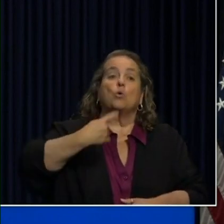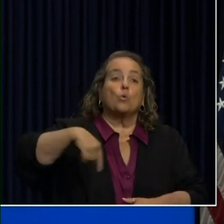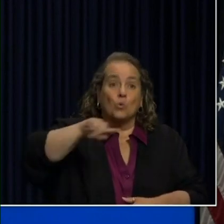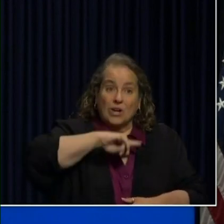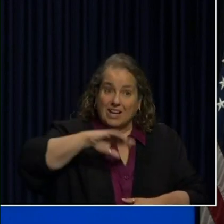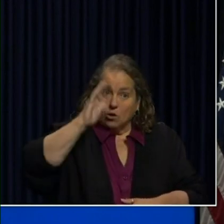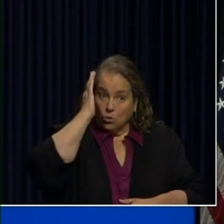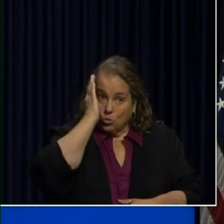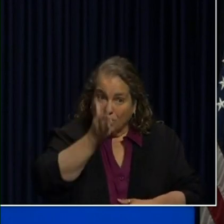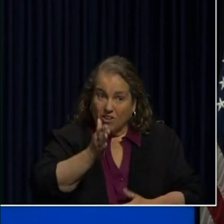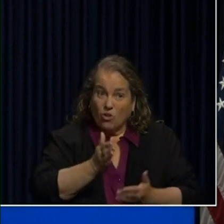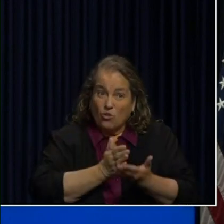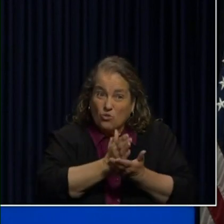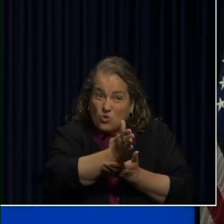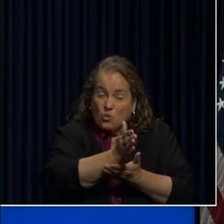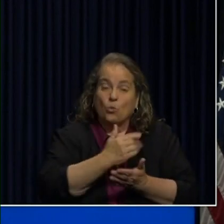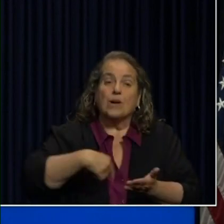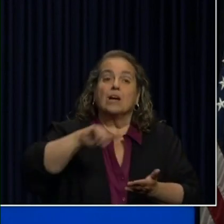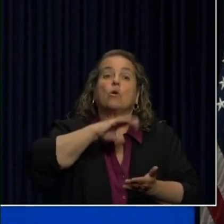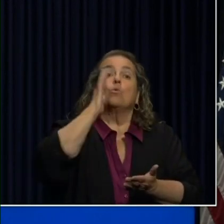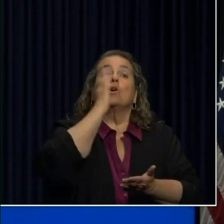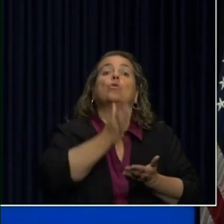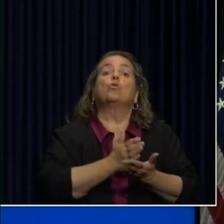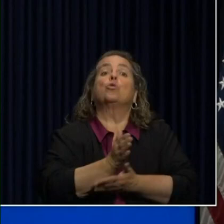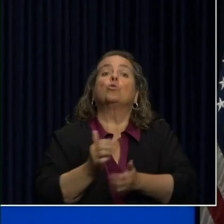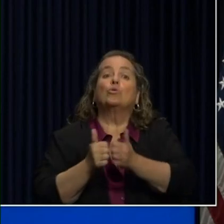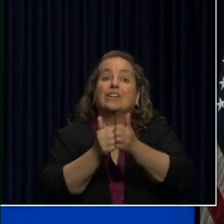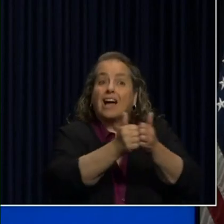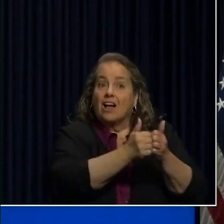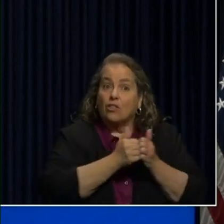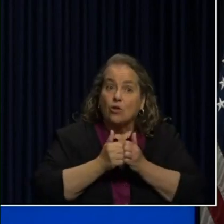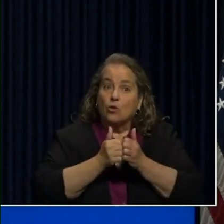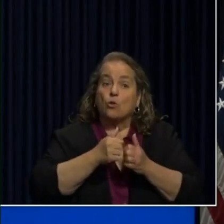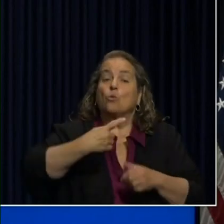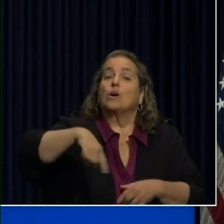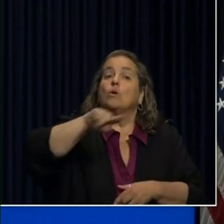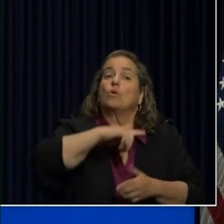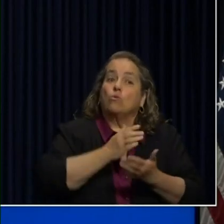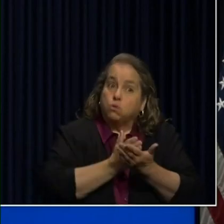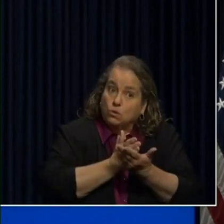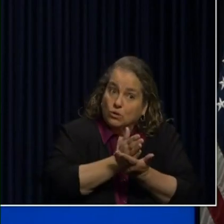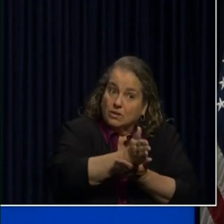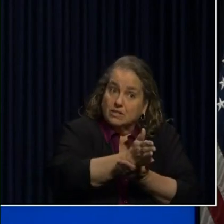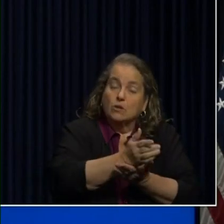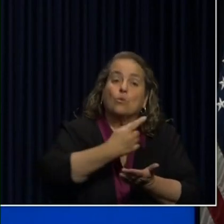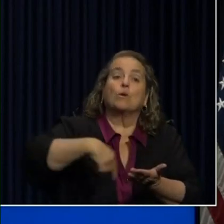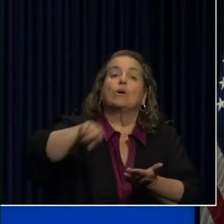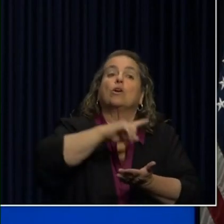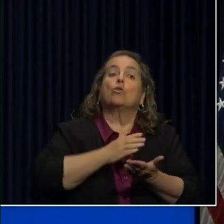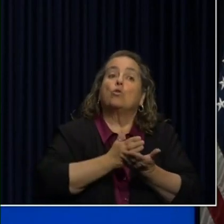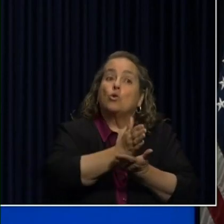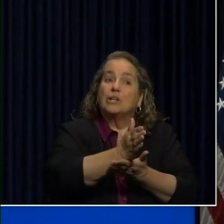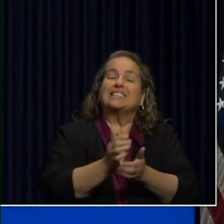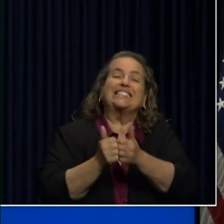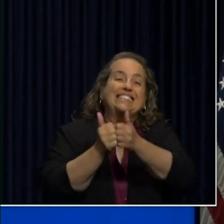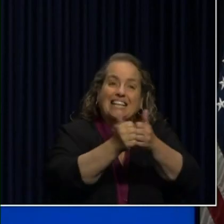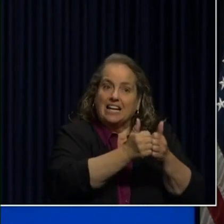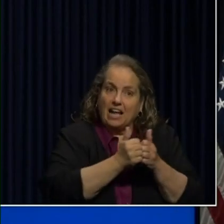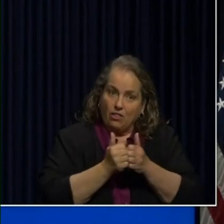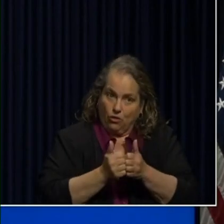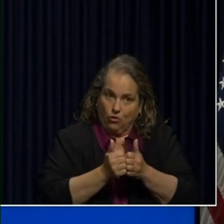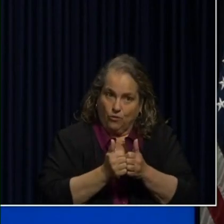through this. We will get through this together. We will get through this. We will get through